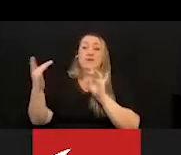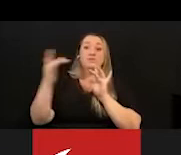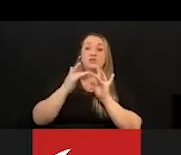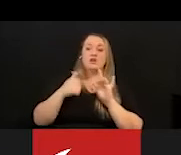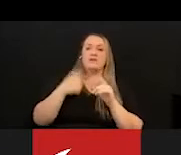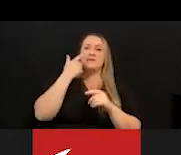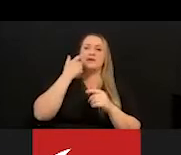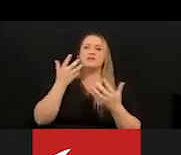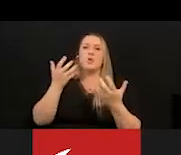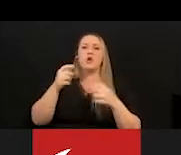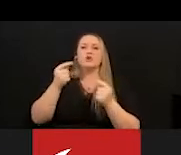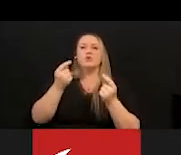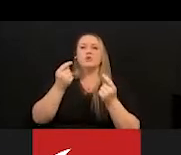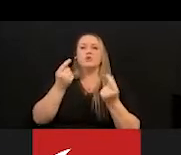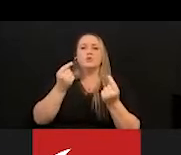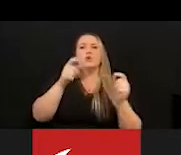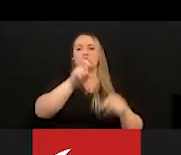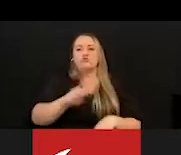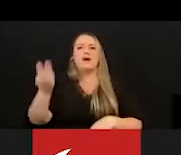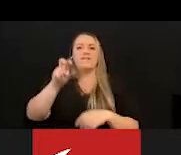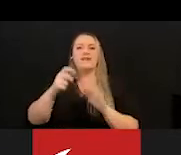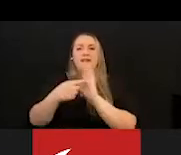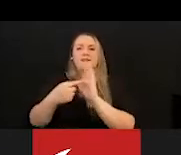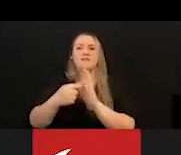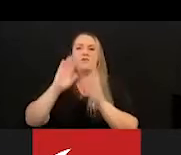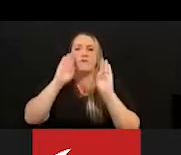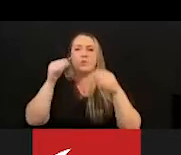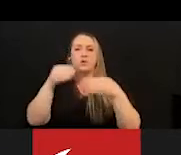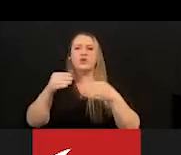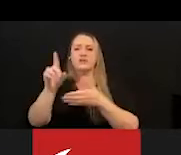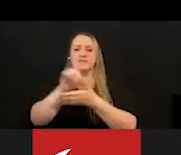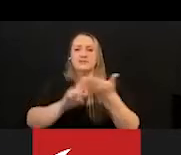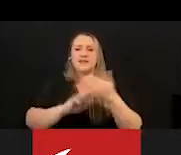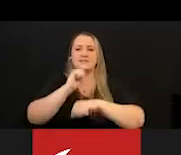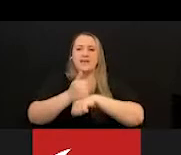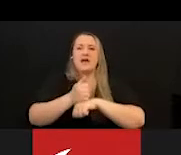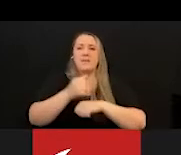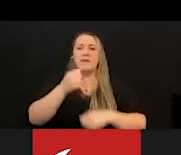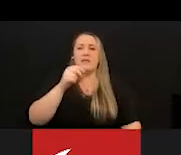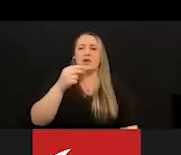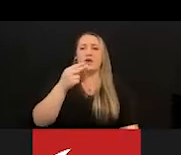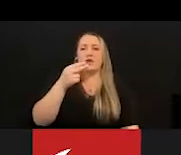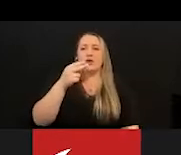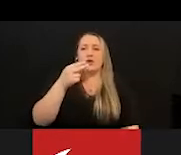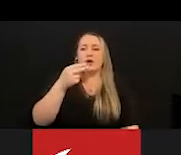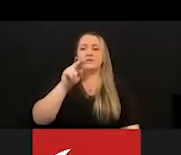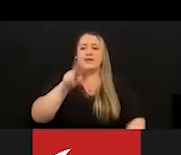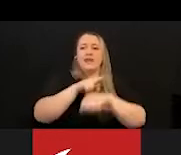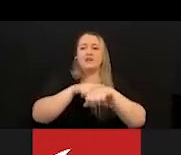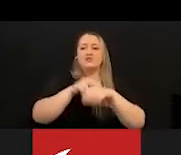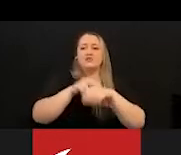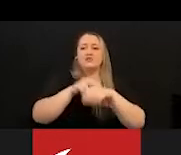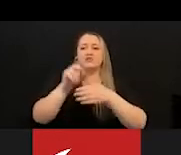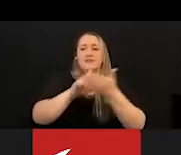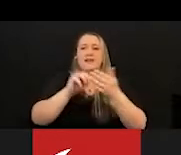on accessible design that had been organized by the Cooper Hewitt National Design Museum and was traveling through the country. The curator